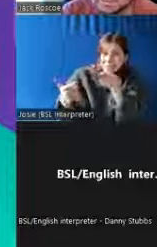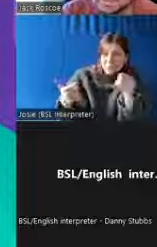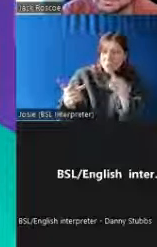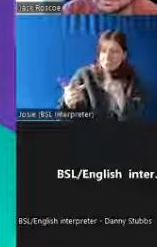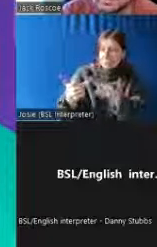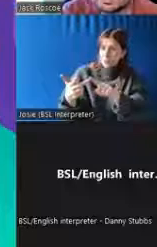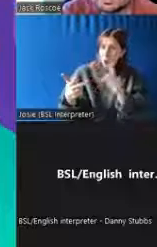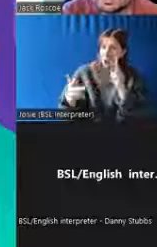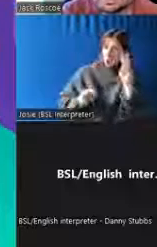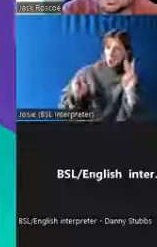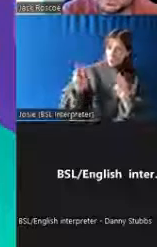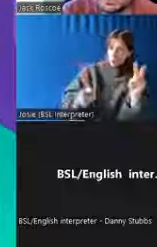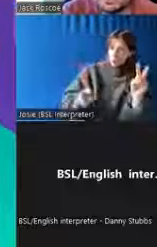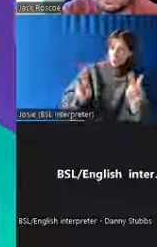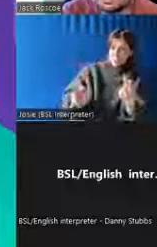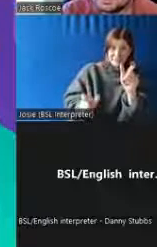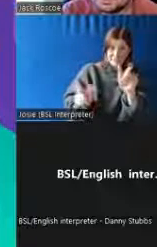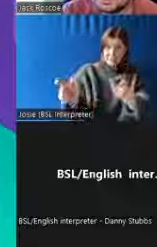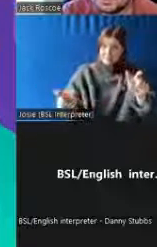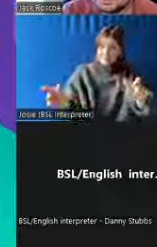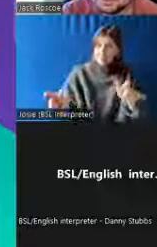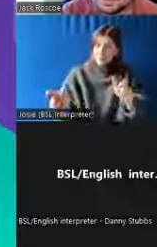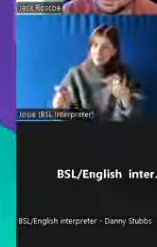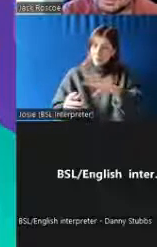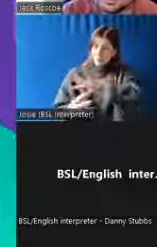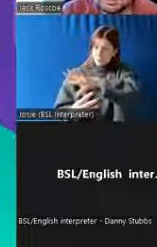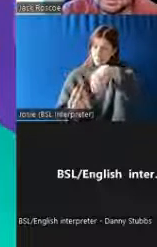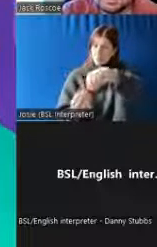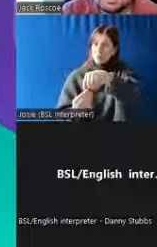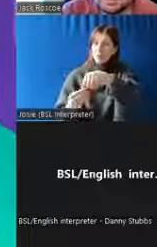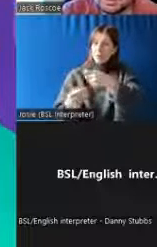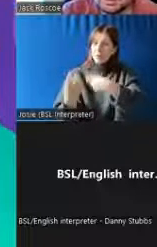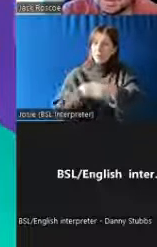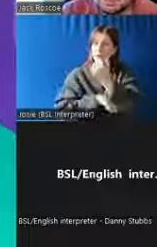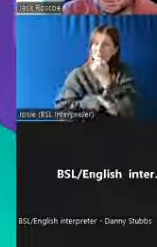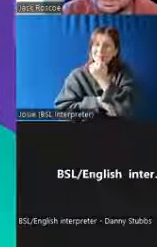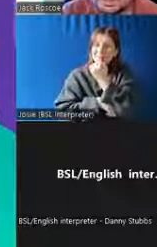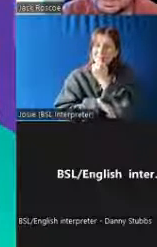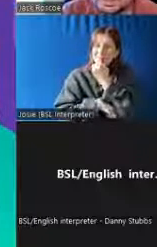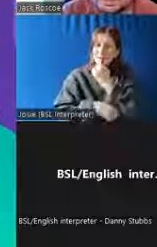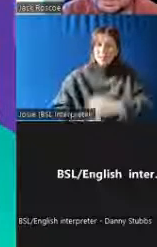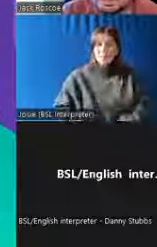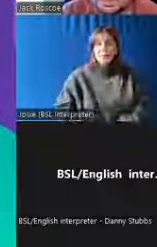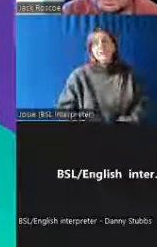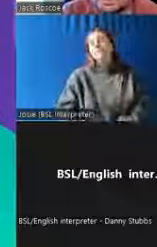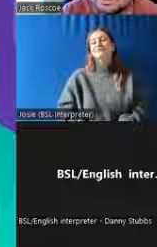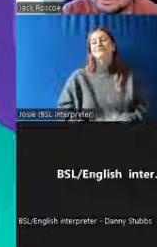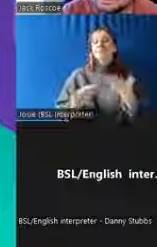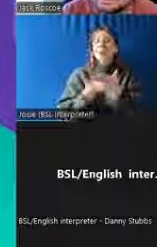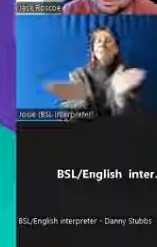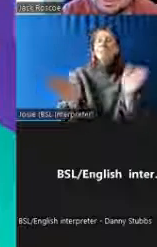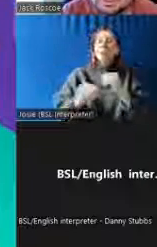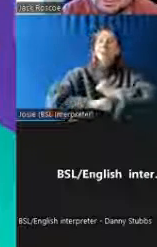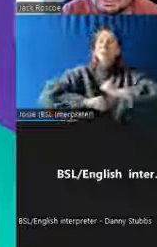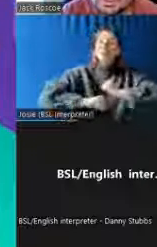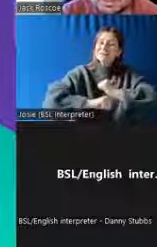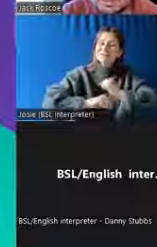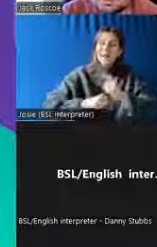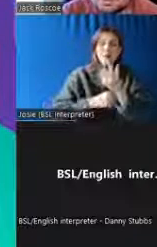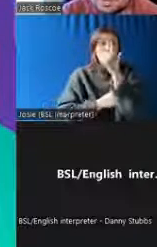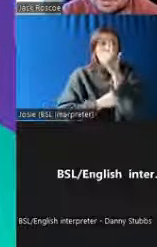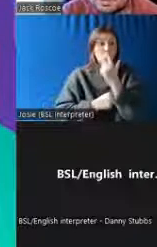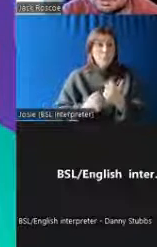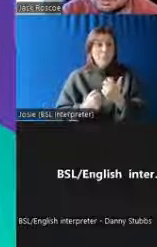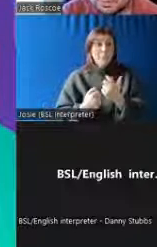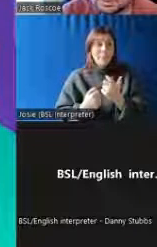creative methods to collect data. And I'll come on to that towards the end. And by public spaces, that might cover a variety of different